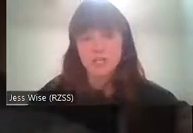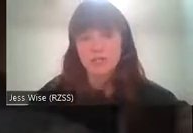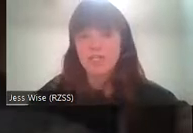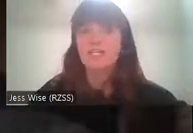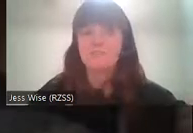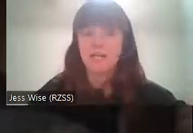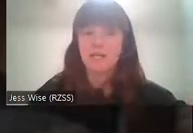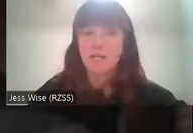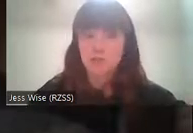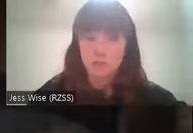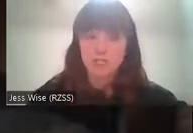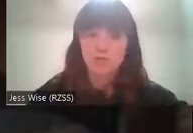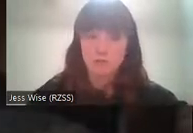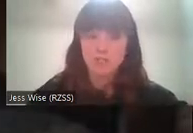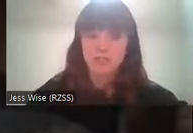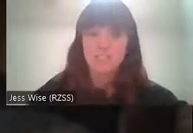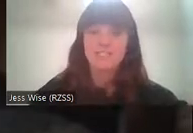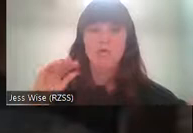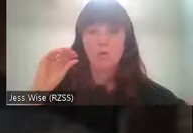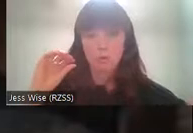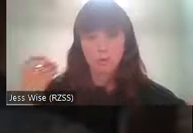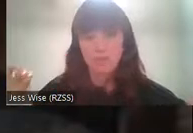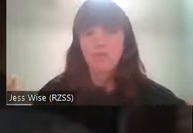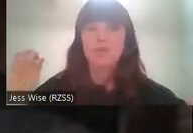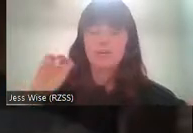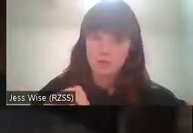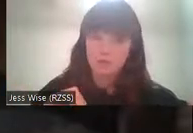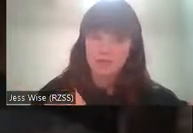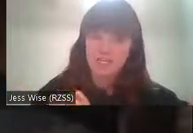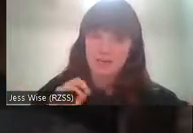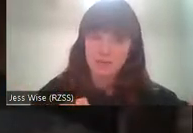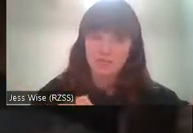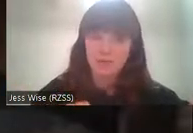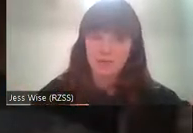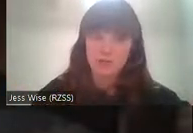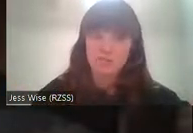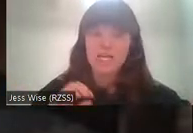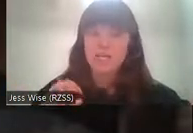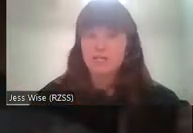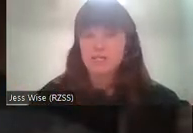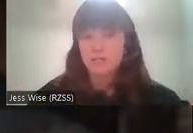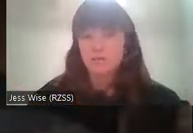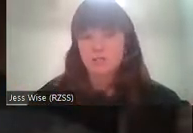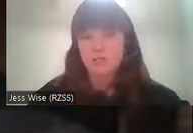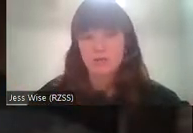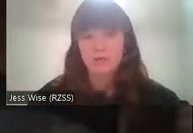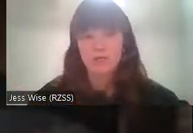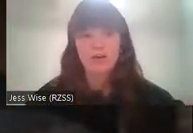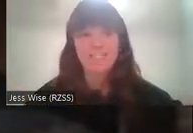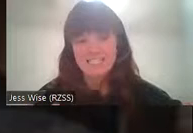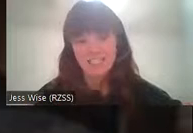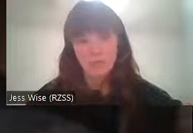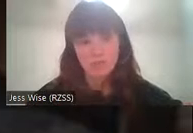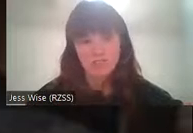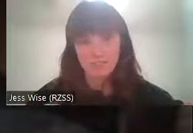you're genuinely developing a suite of opportunities with the community and relevant groups. It's really important to ensure that we